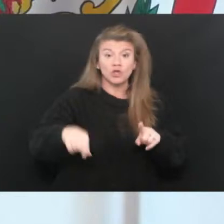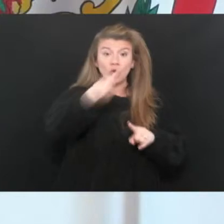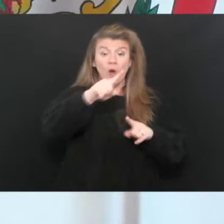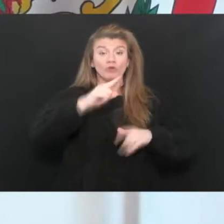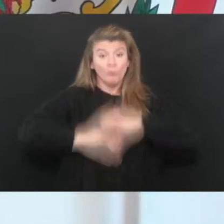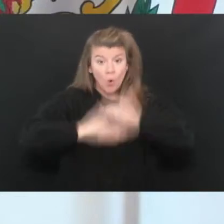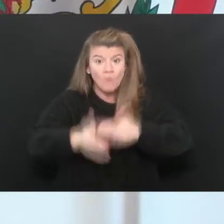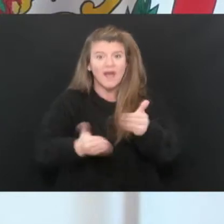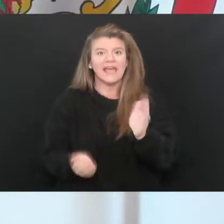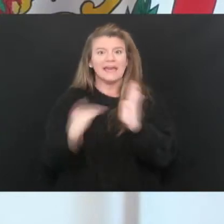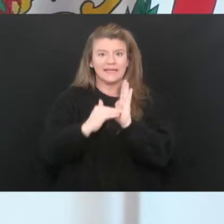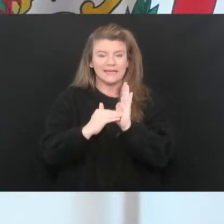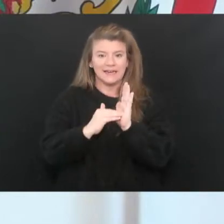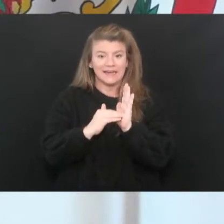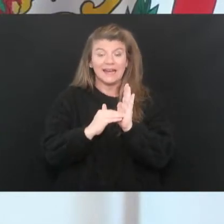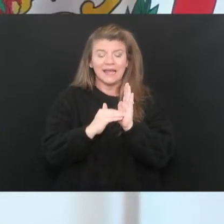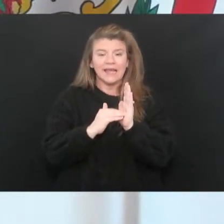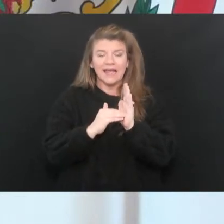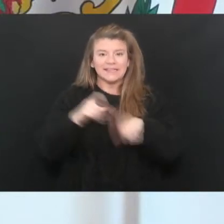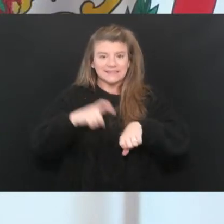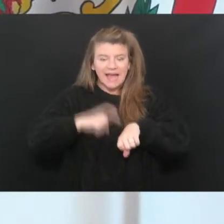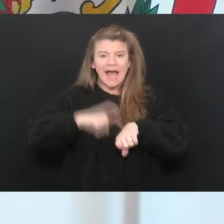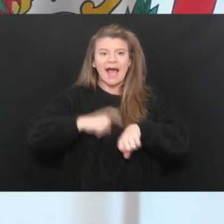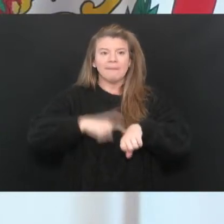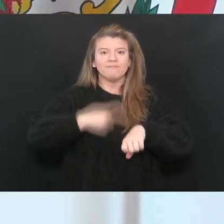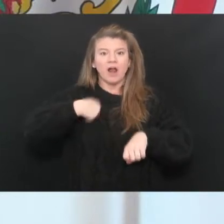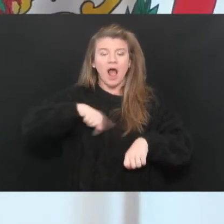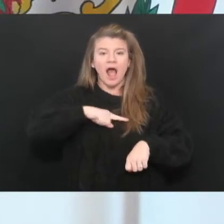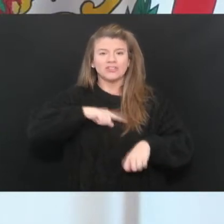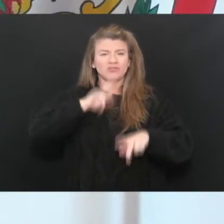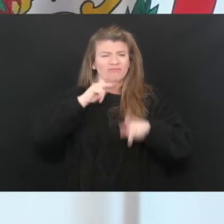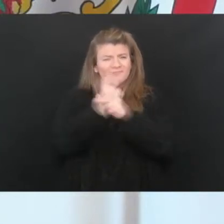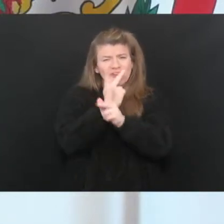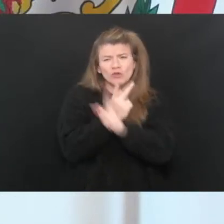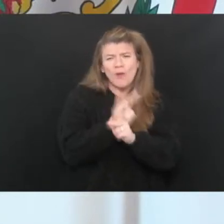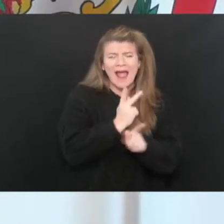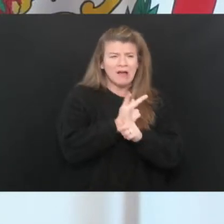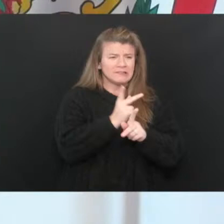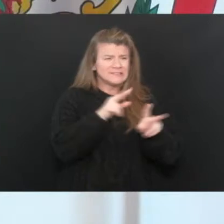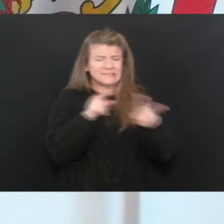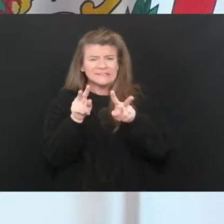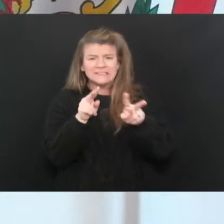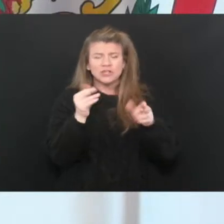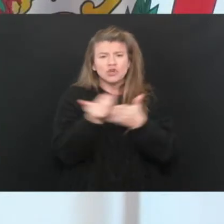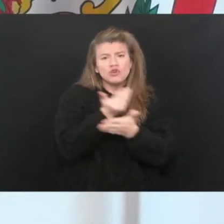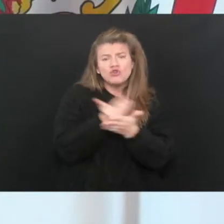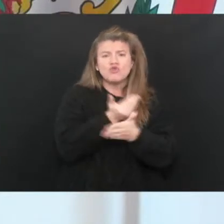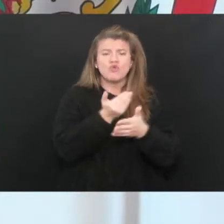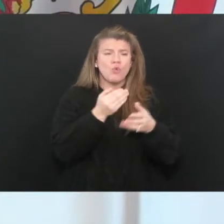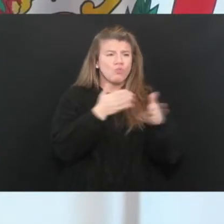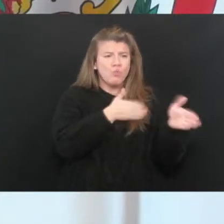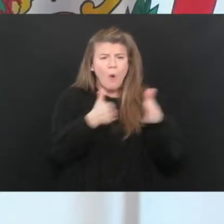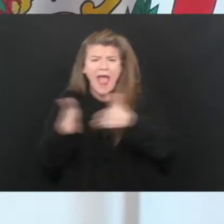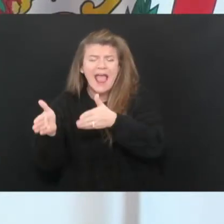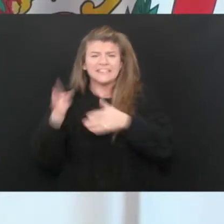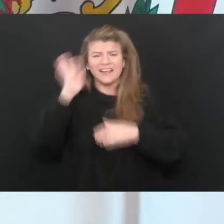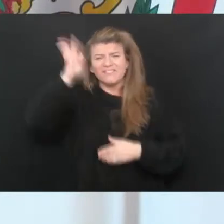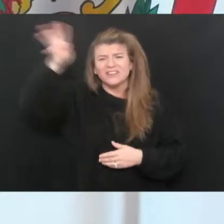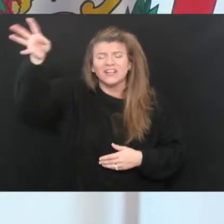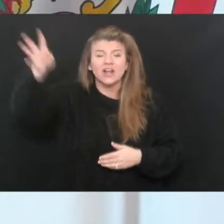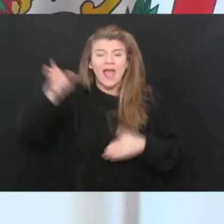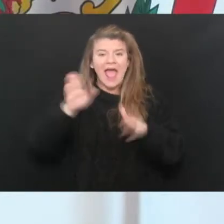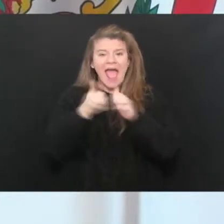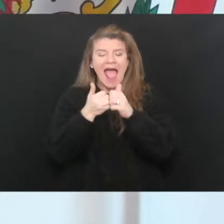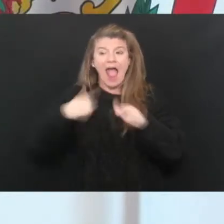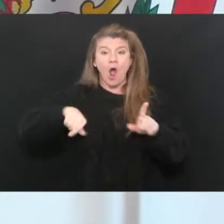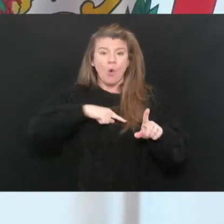it not? It's time for us to branch out and move again with ingenuity and things that we